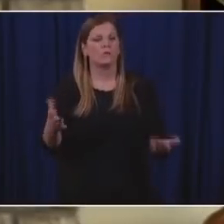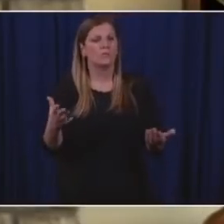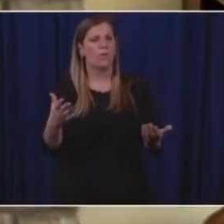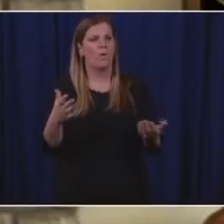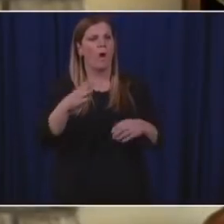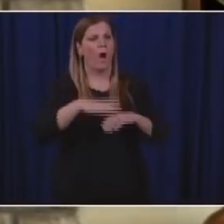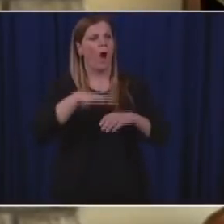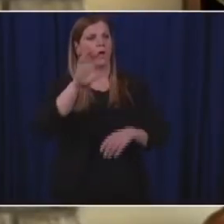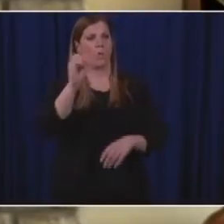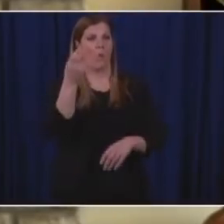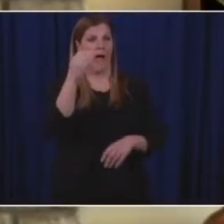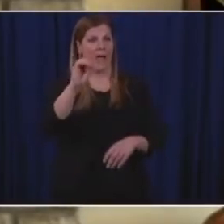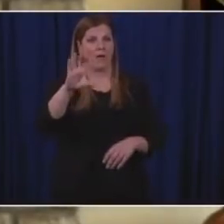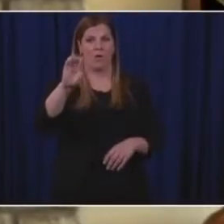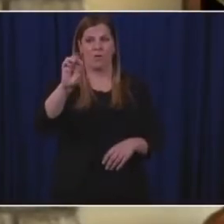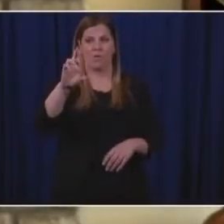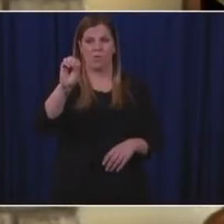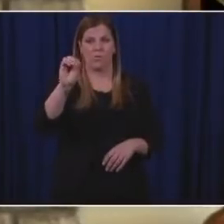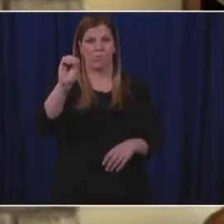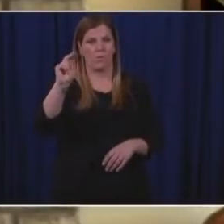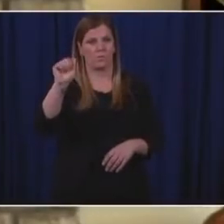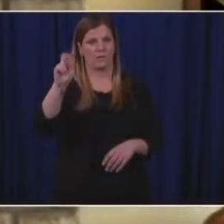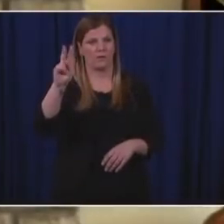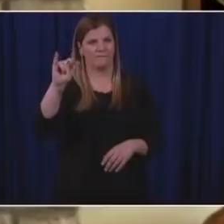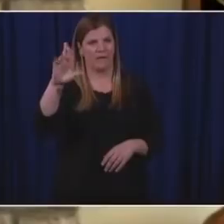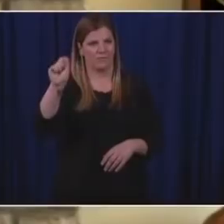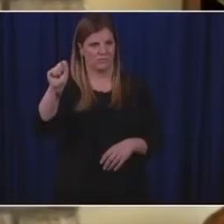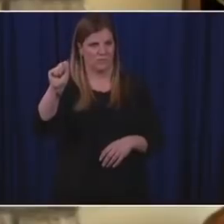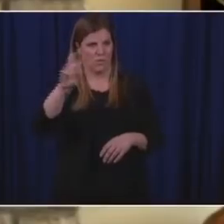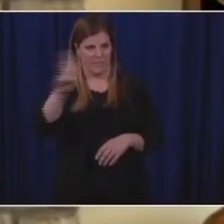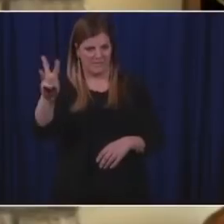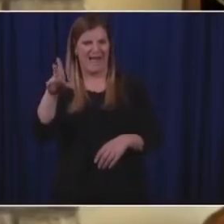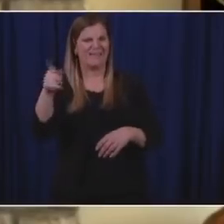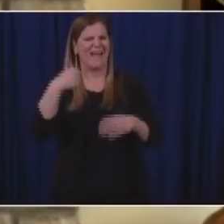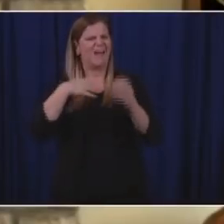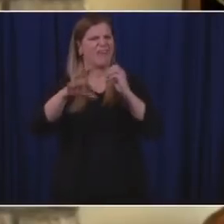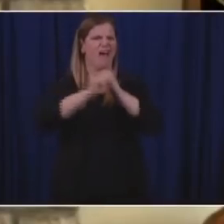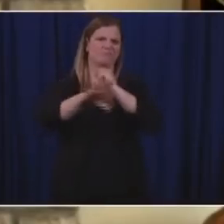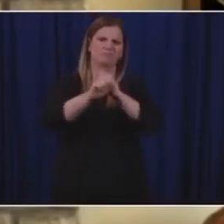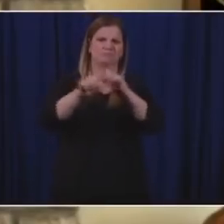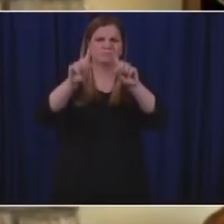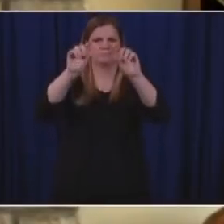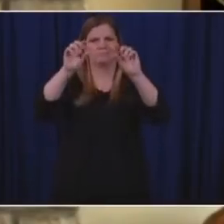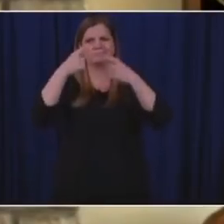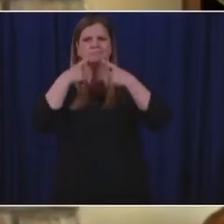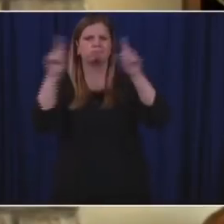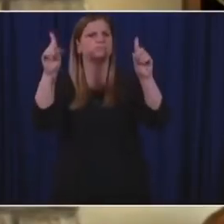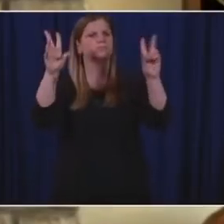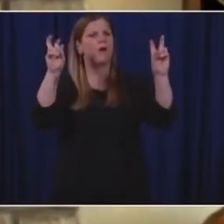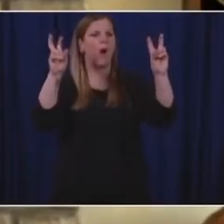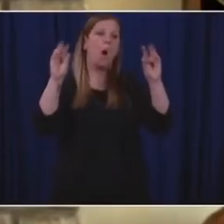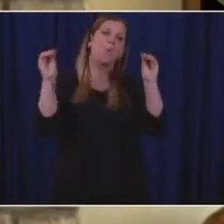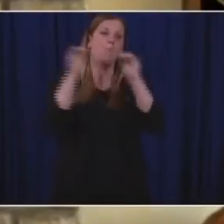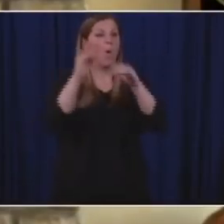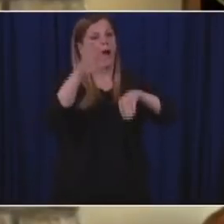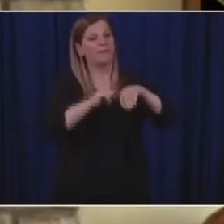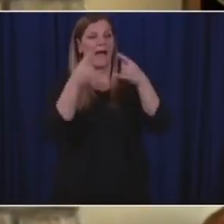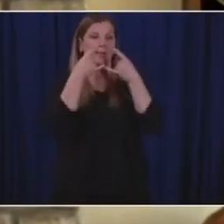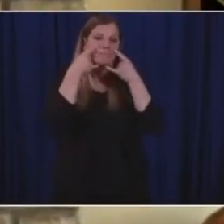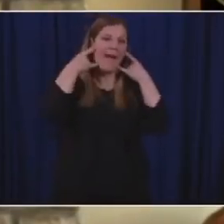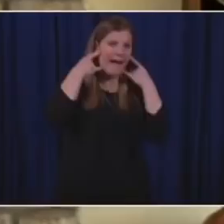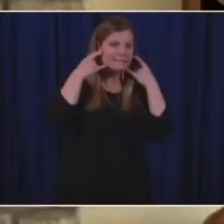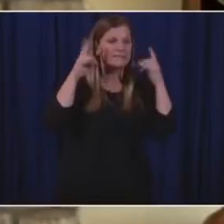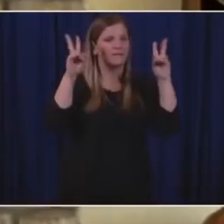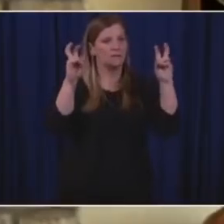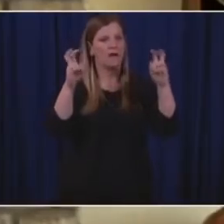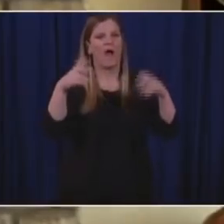website for Ohio, prominently featured has been the More Than a Mask campaign and the coronavirus strike force,